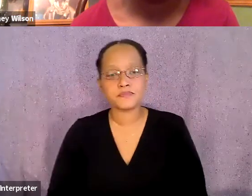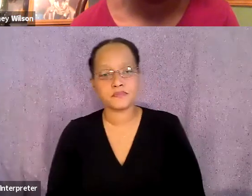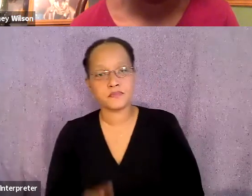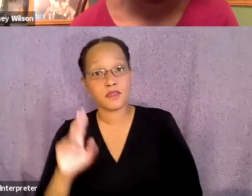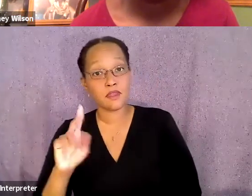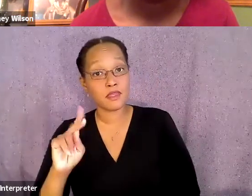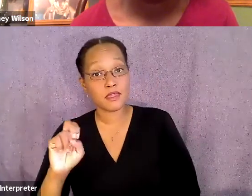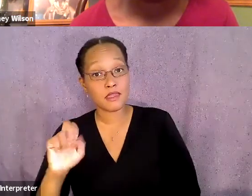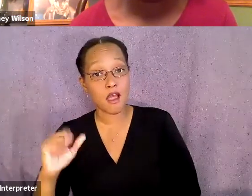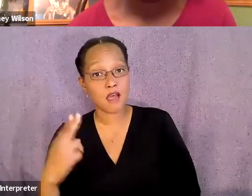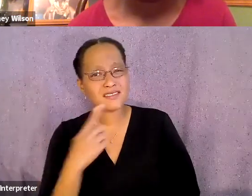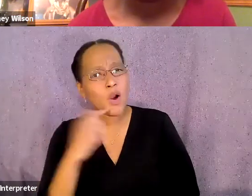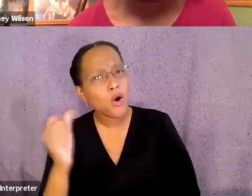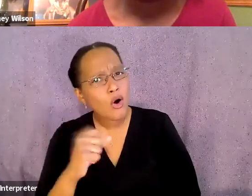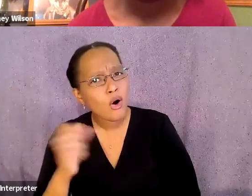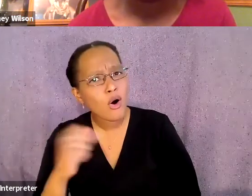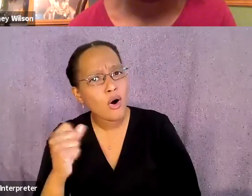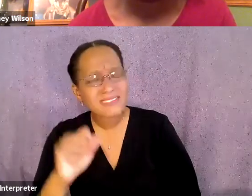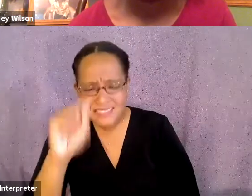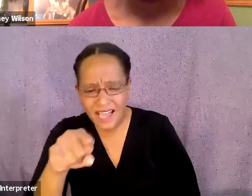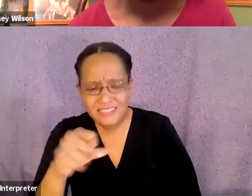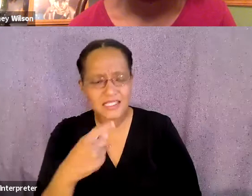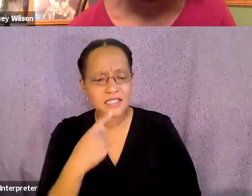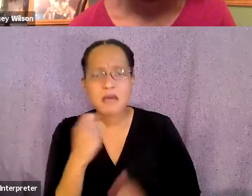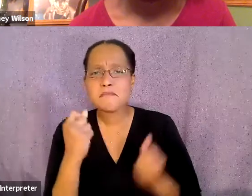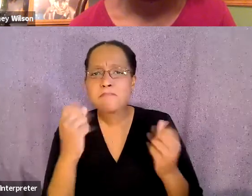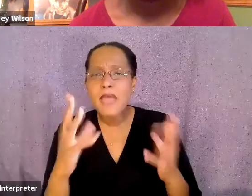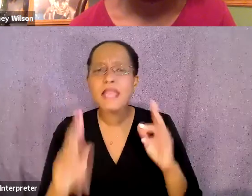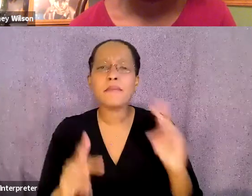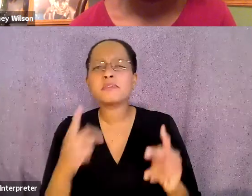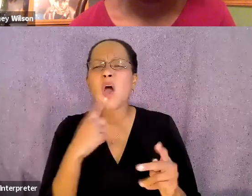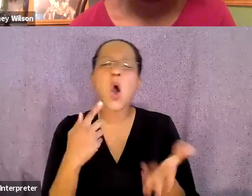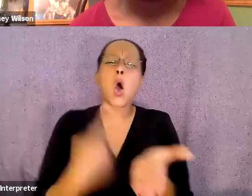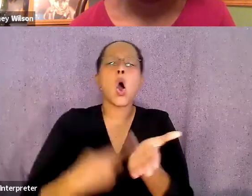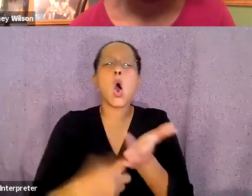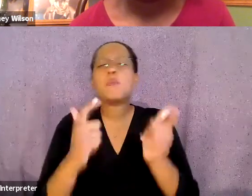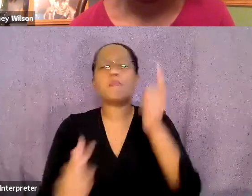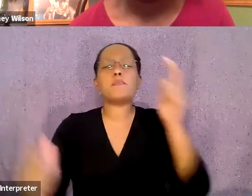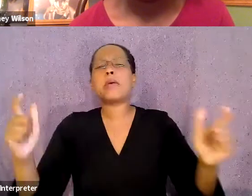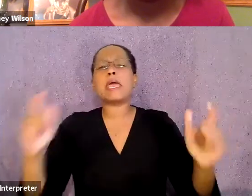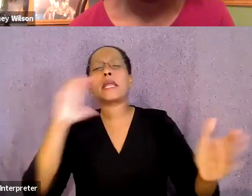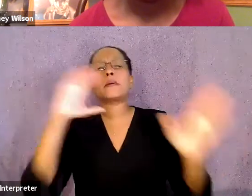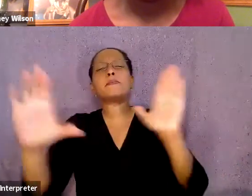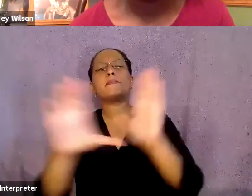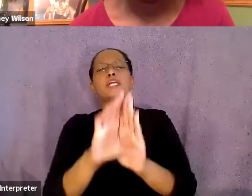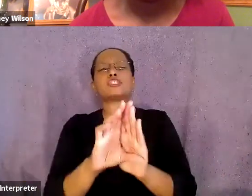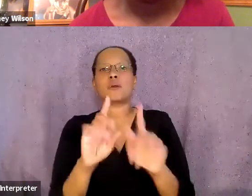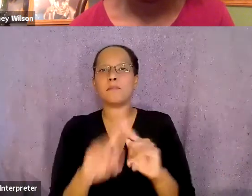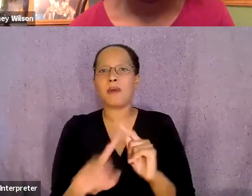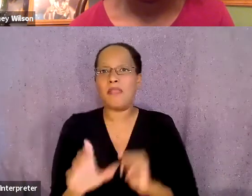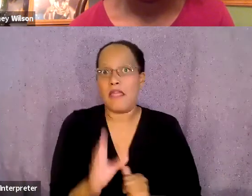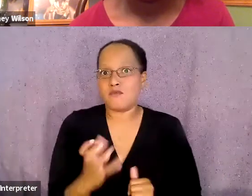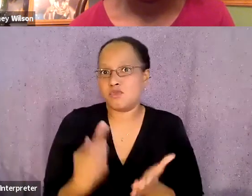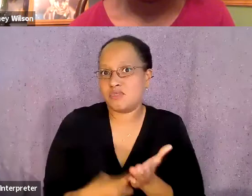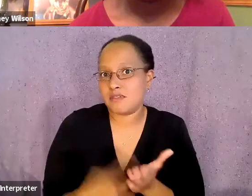don't realize that you can't, everybody wants to talk about the bigger picture, but they never want to talk about how race impacts disability,